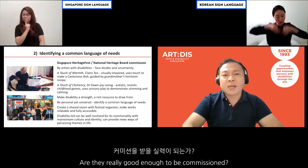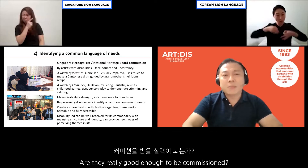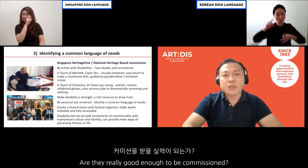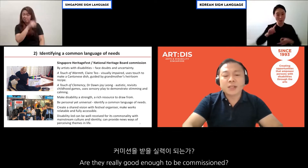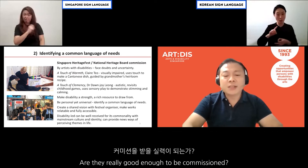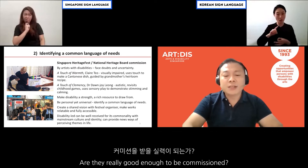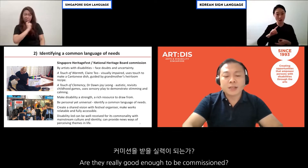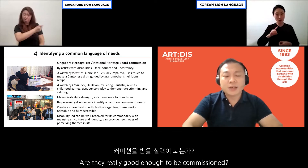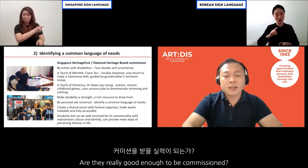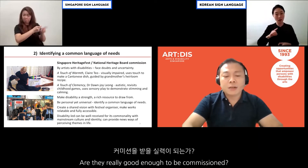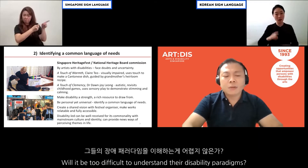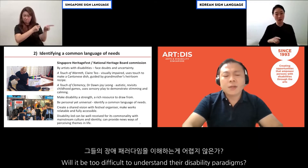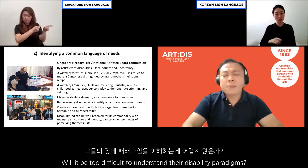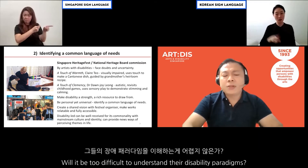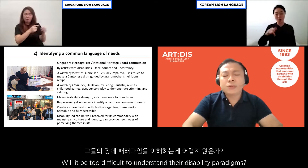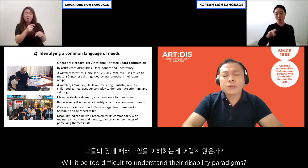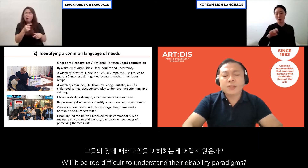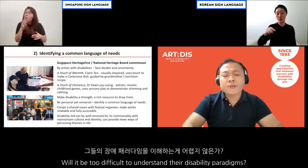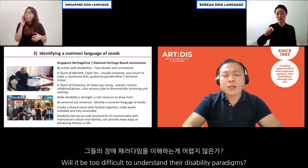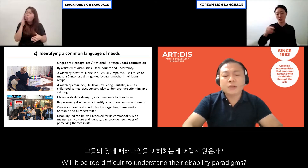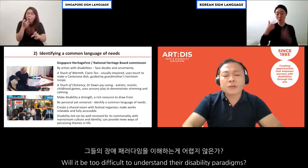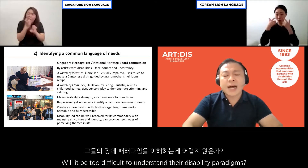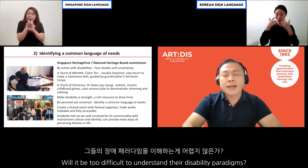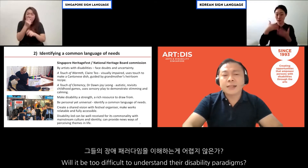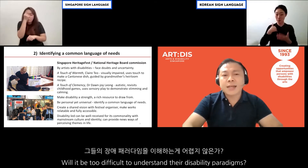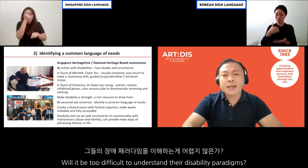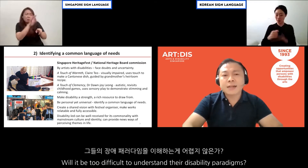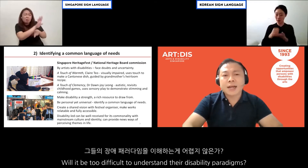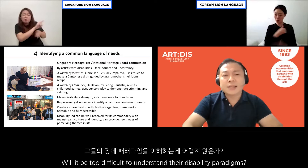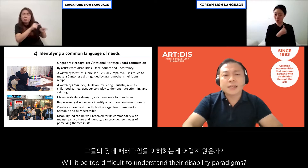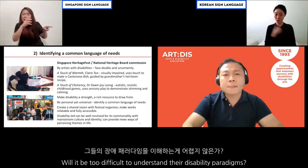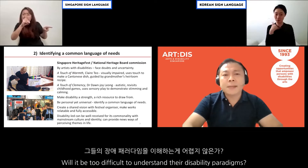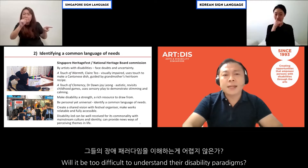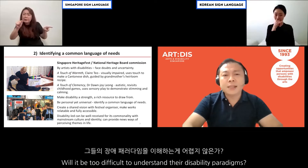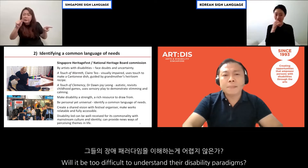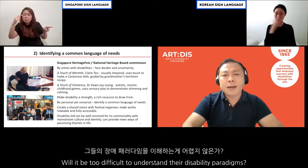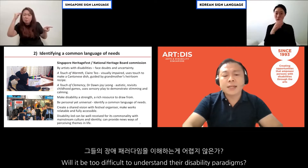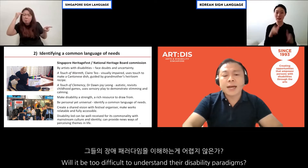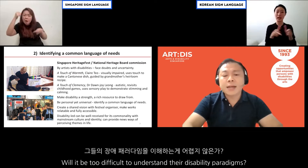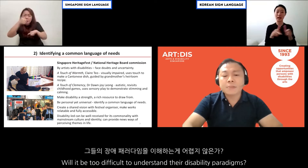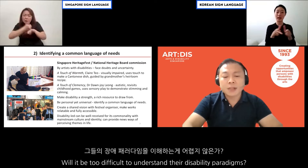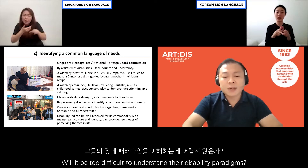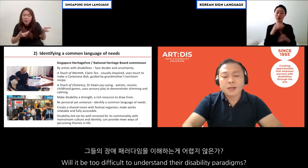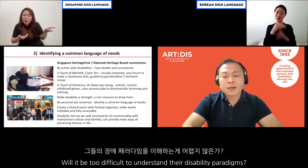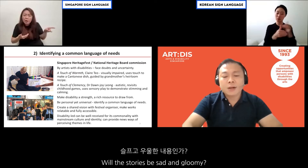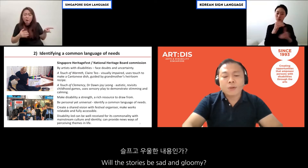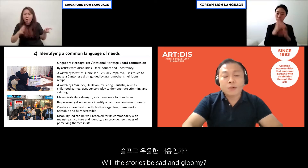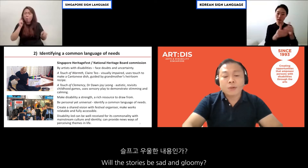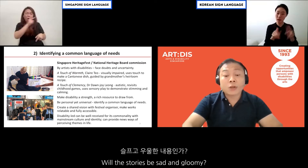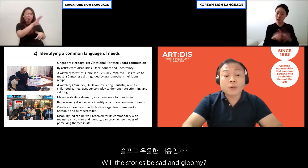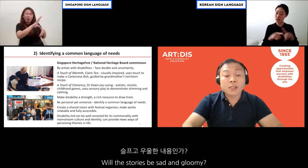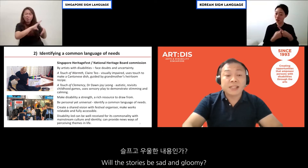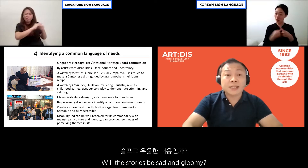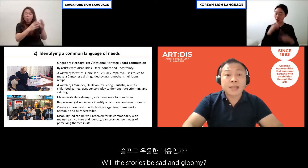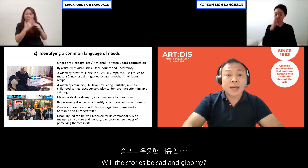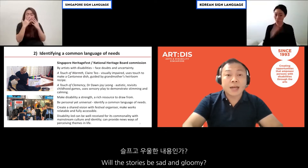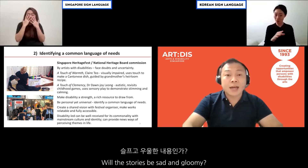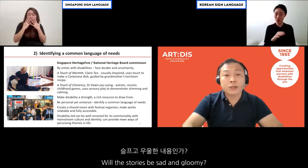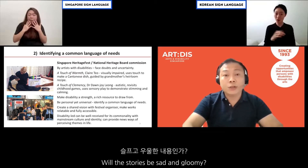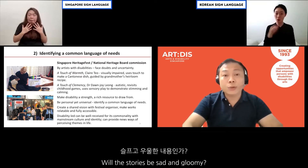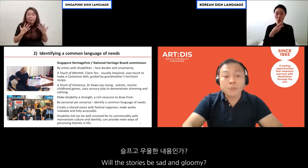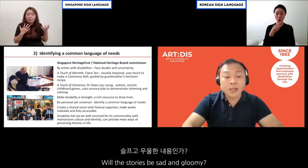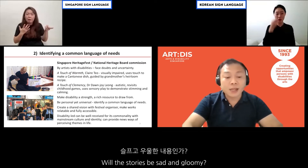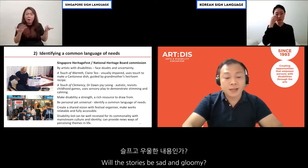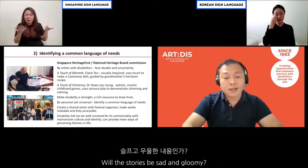enough to be commissioned? Will it be too difficult to understand their disability paradigms? Will the stories be sad